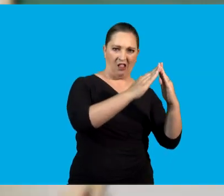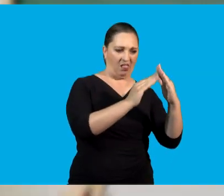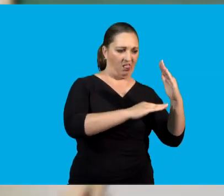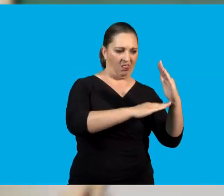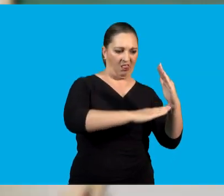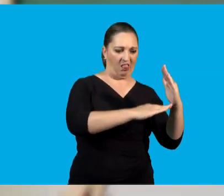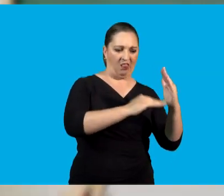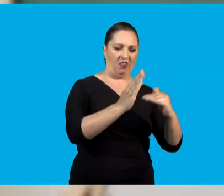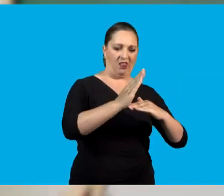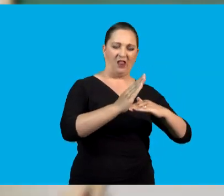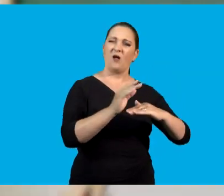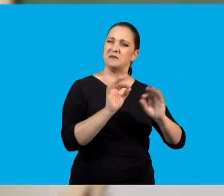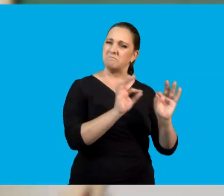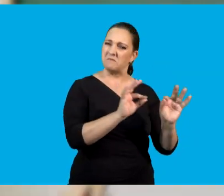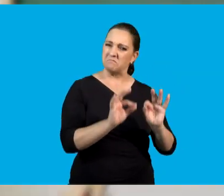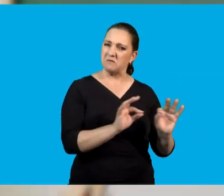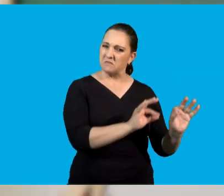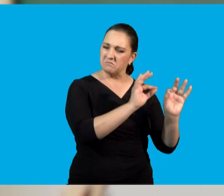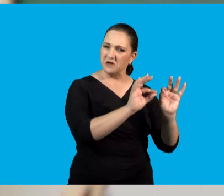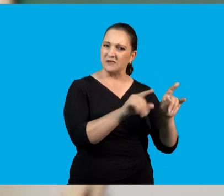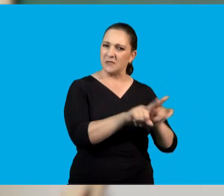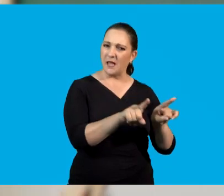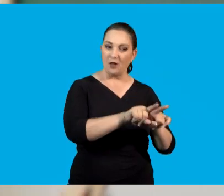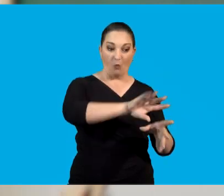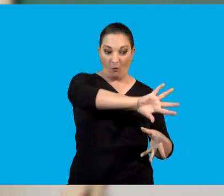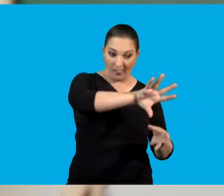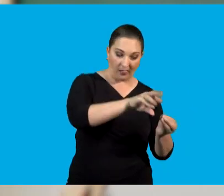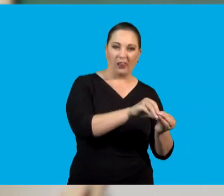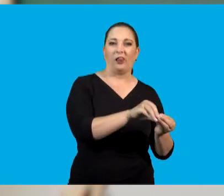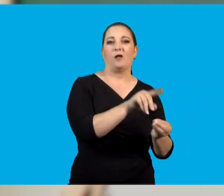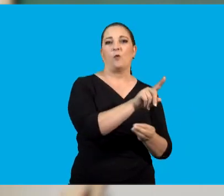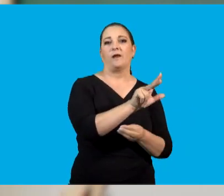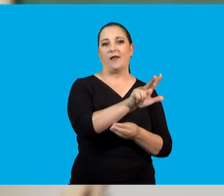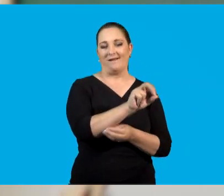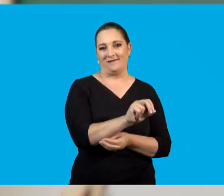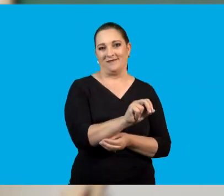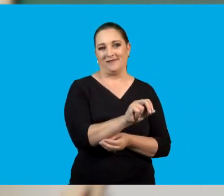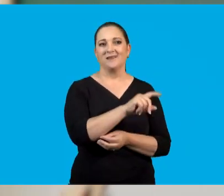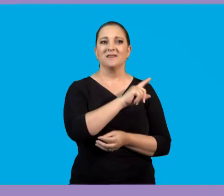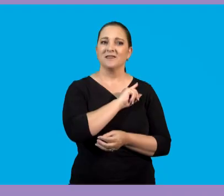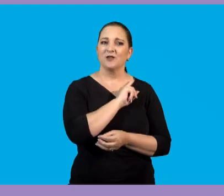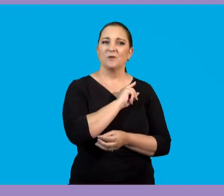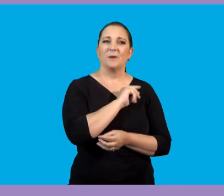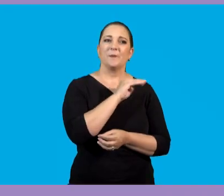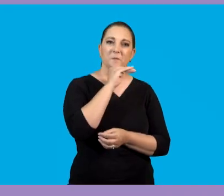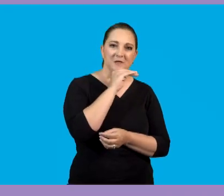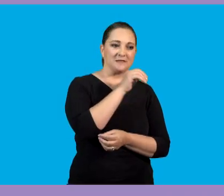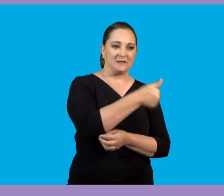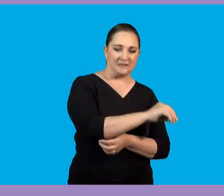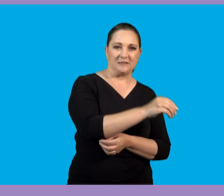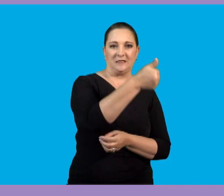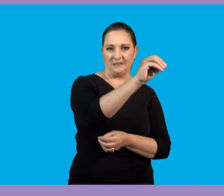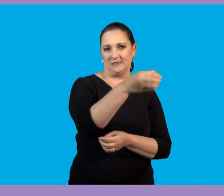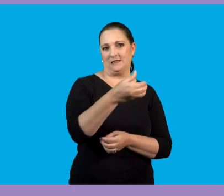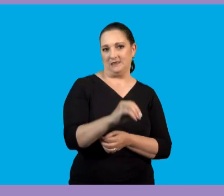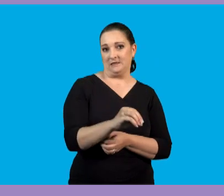equal, and all of the interior angles add up to 180 degrees, that means that the angle can only be